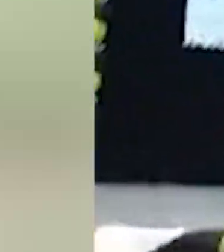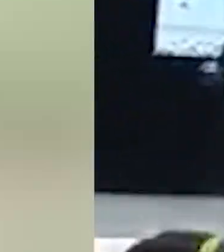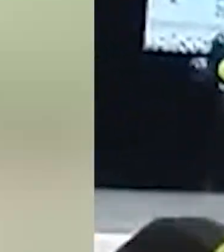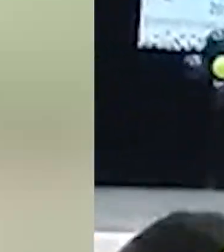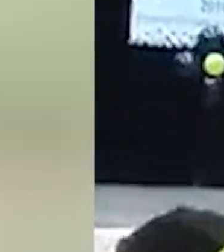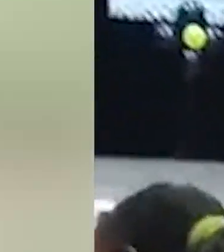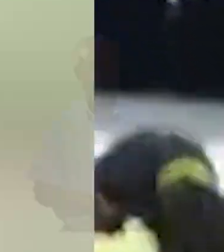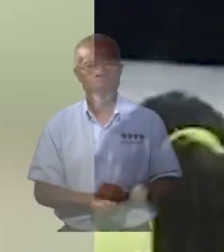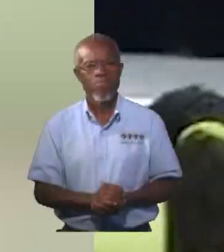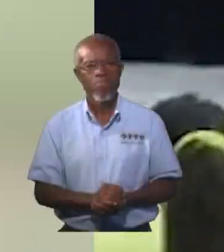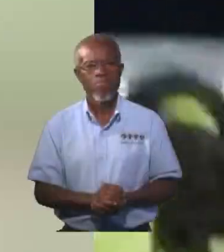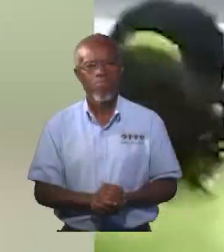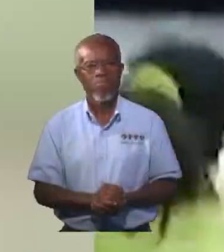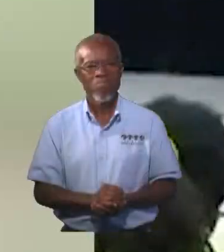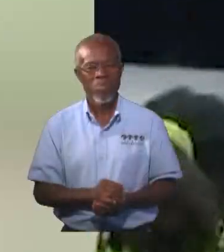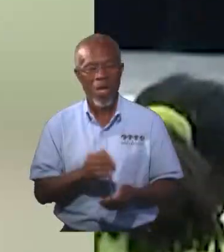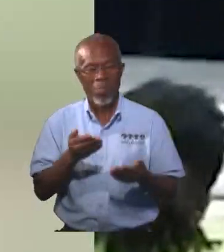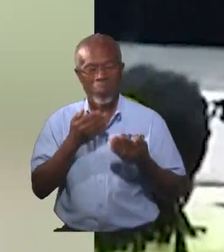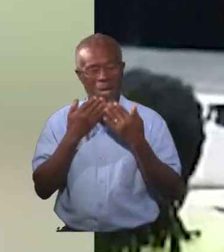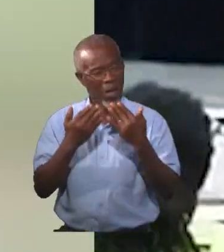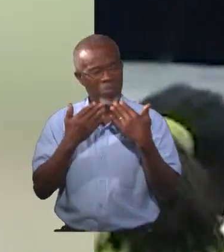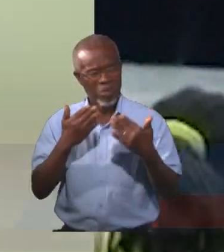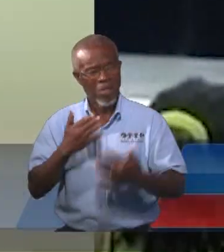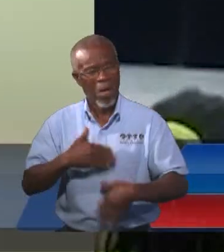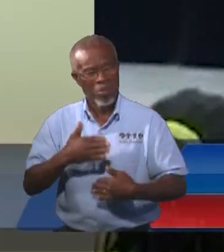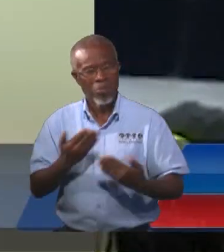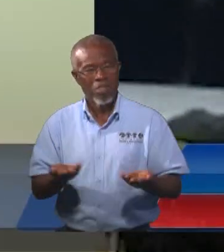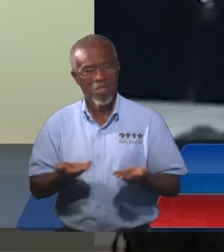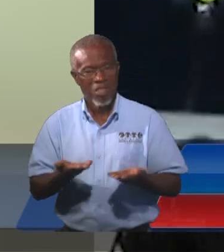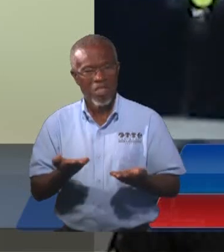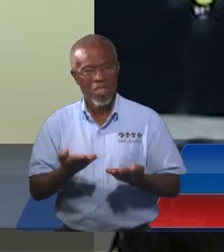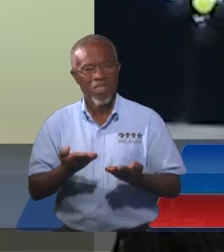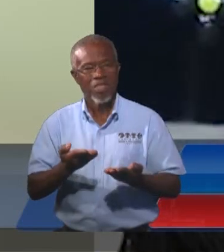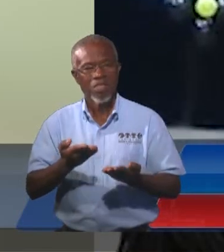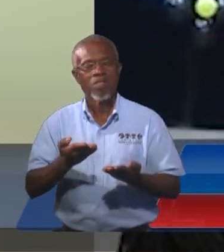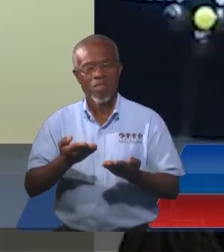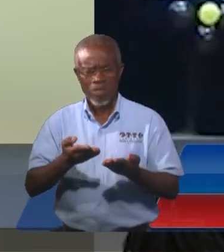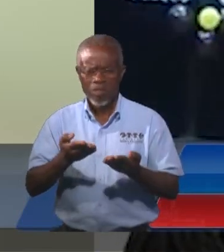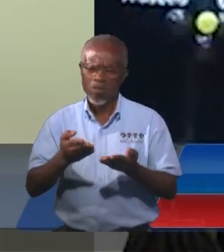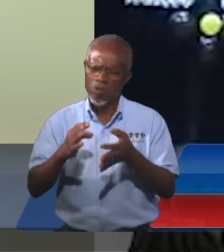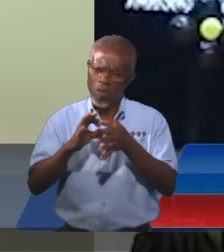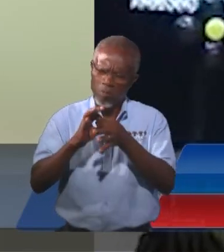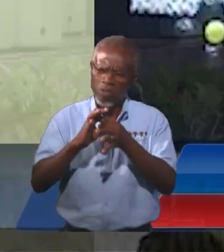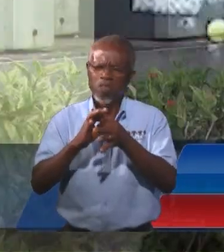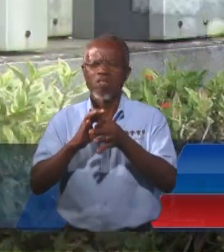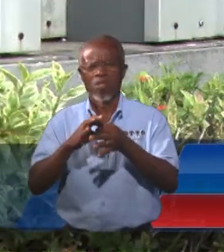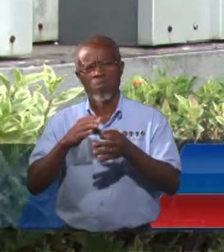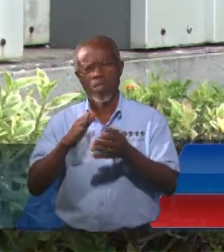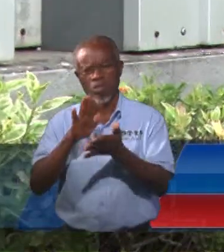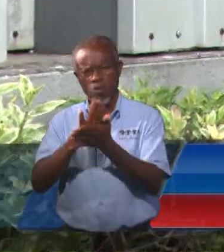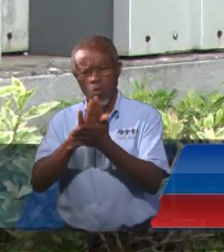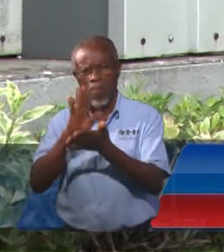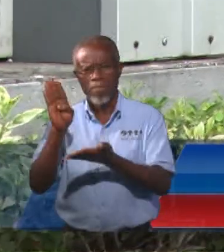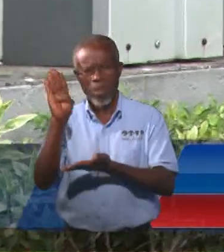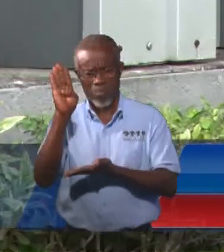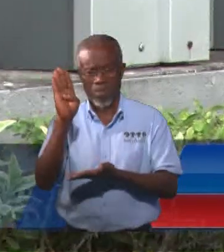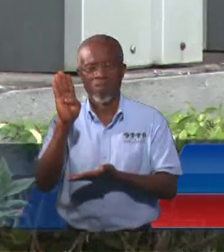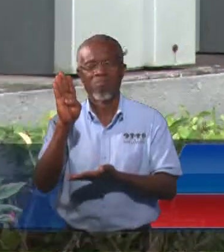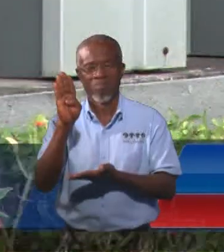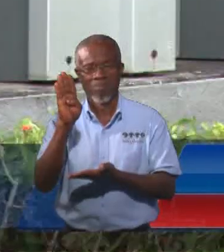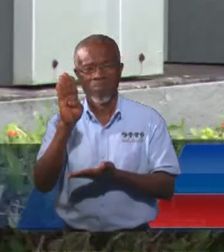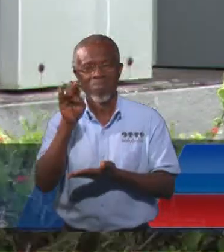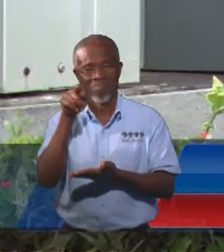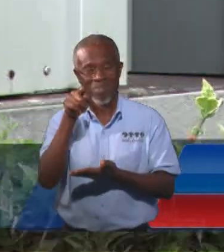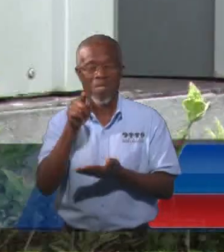It gives me great pleasure to be here to represent the school Belmont Boys RC as valedictorian. For 20-year-old